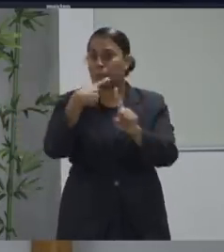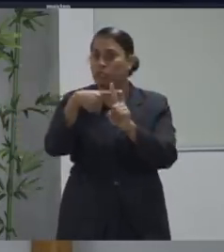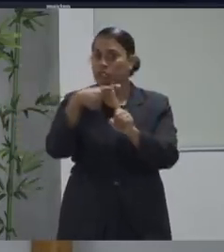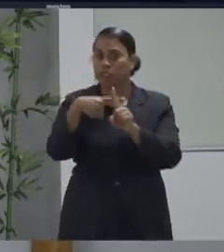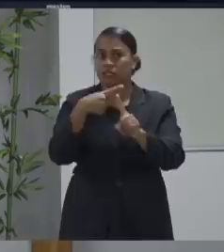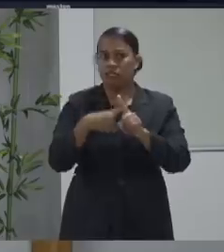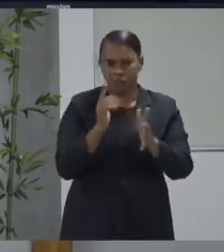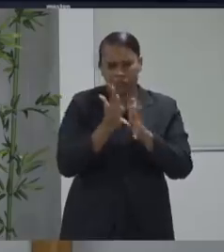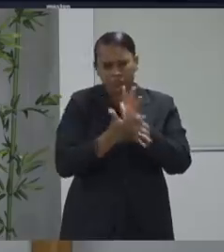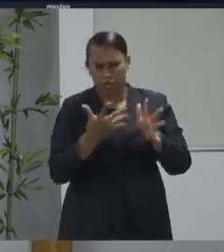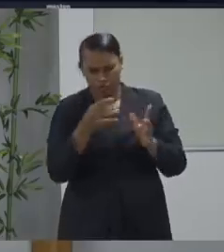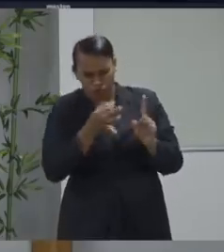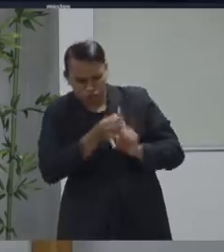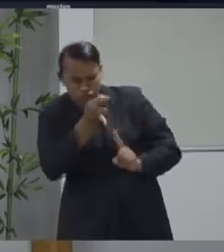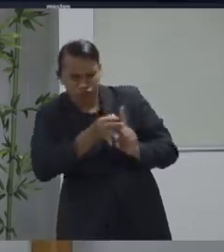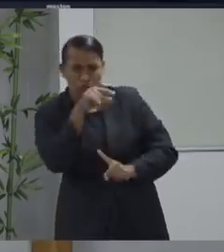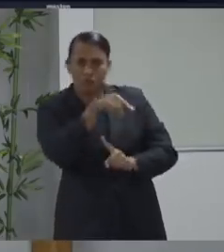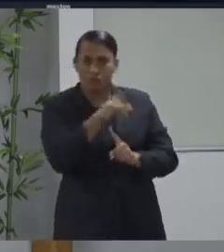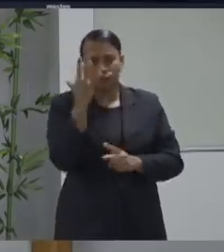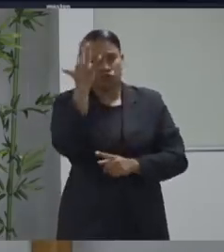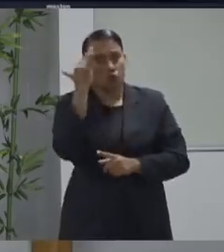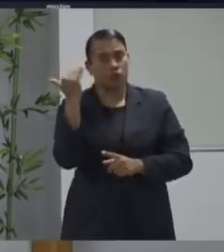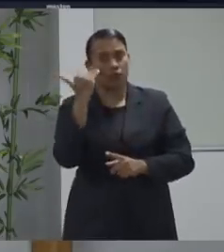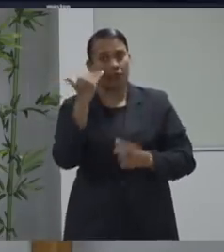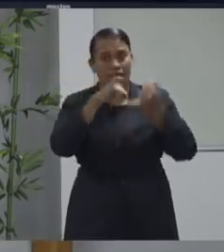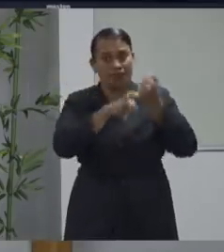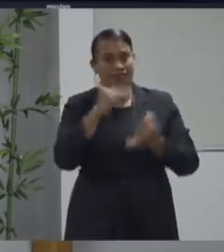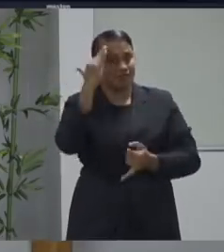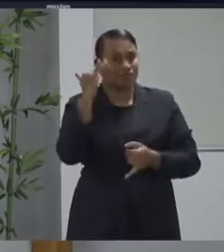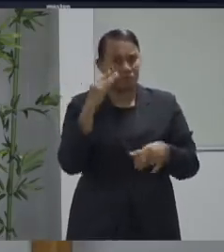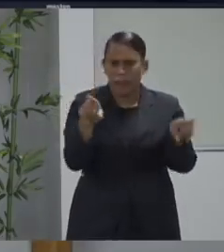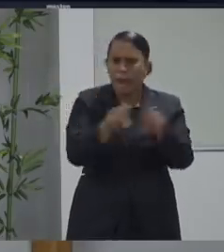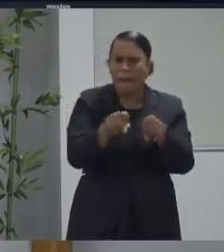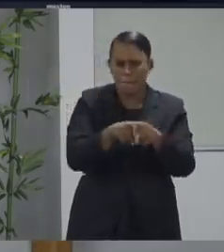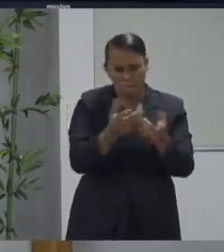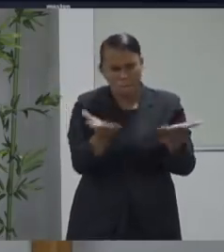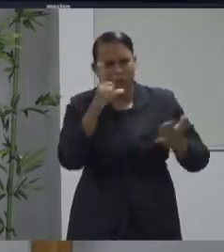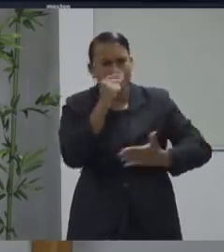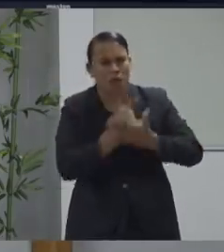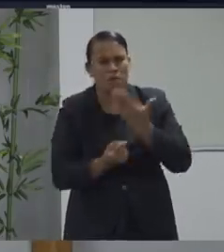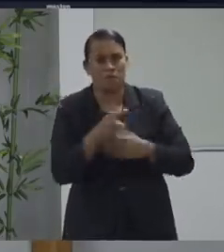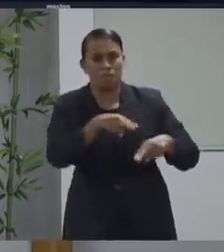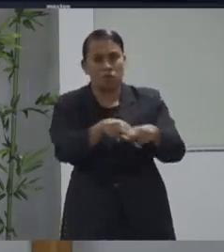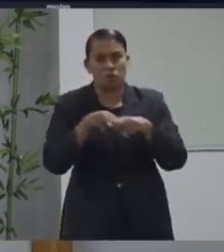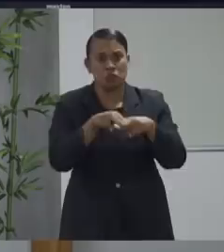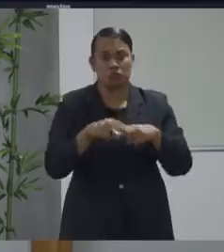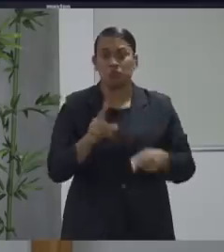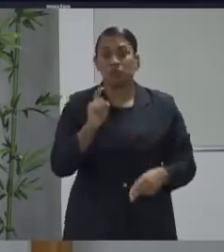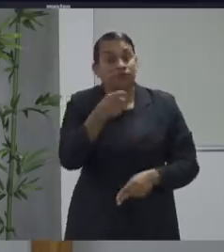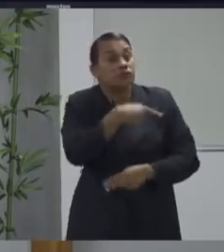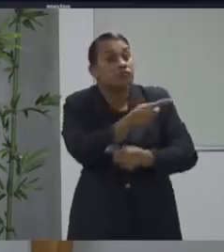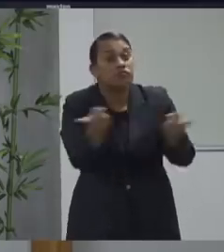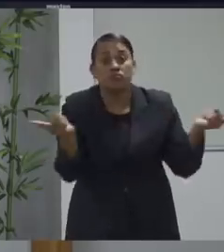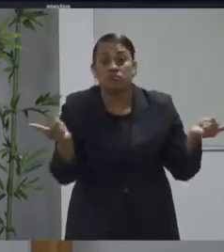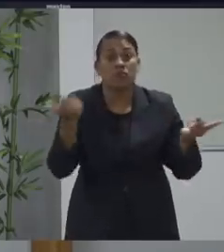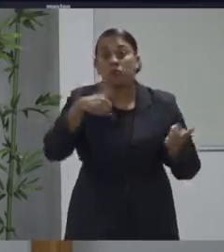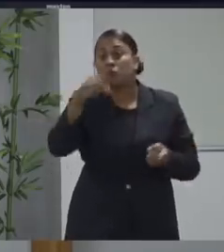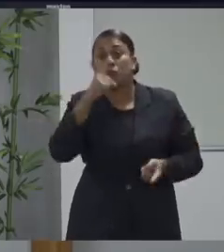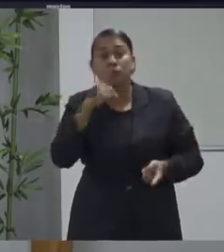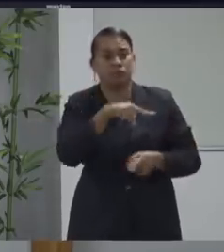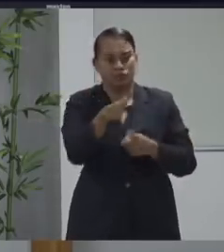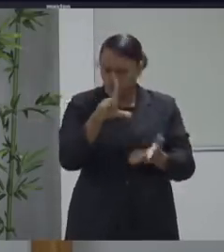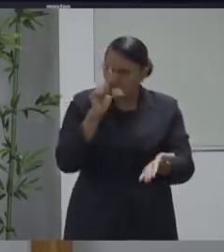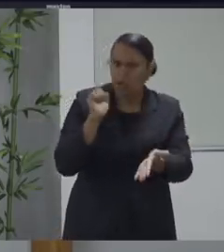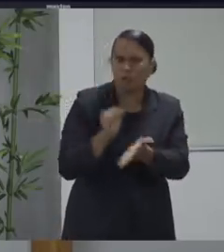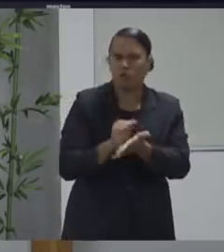relenting. Those same tactics can work in Fiji, but only if people do the right thing